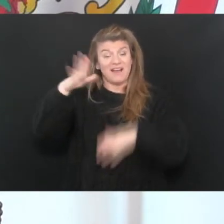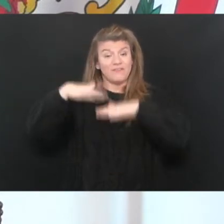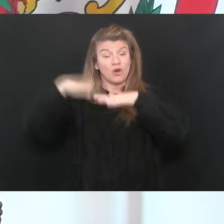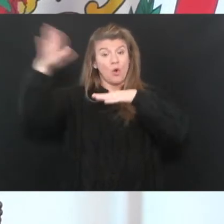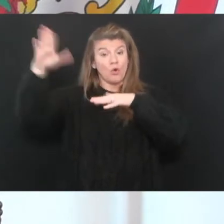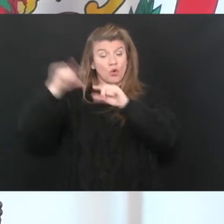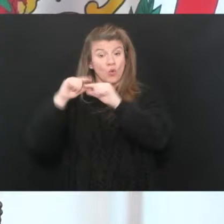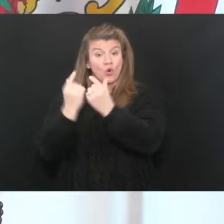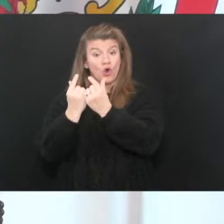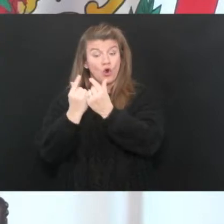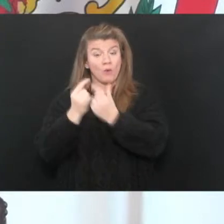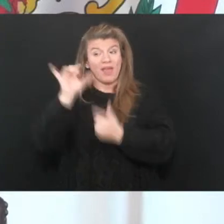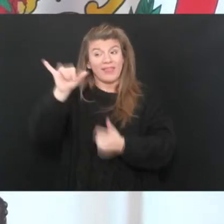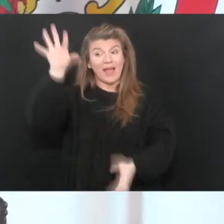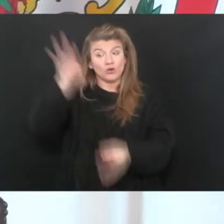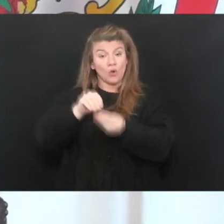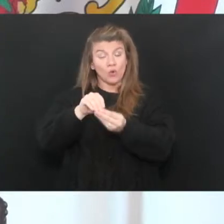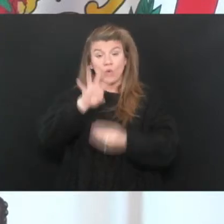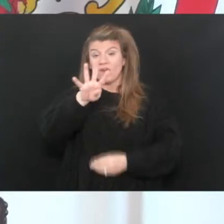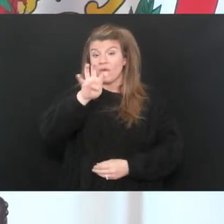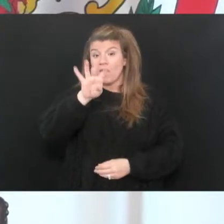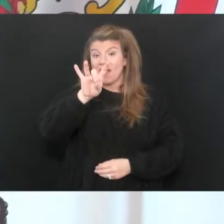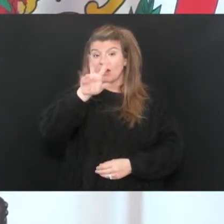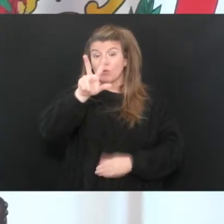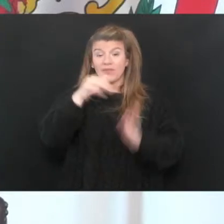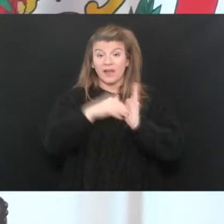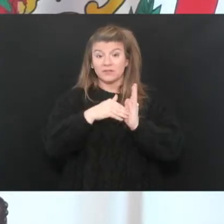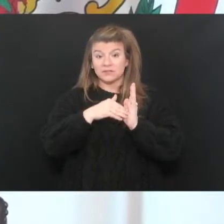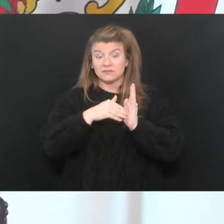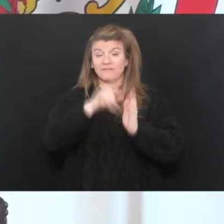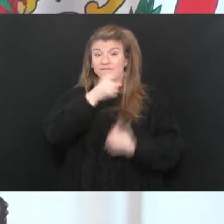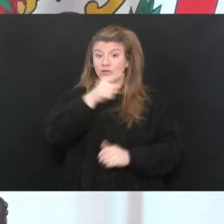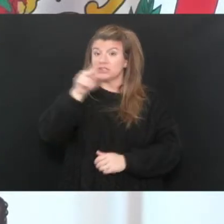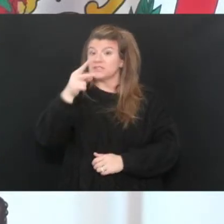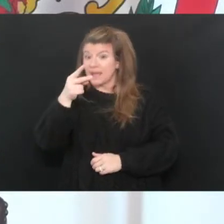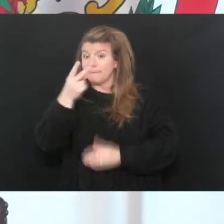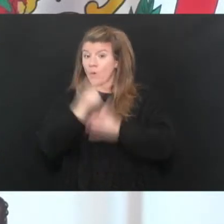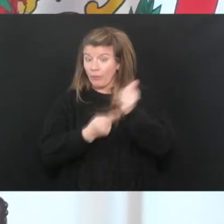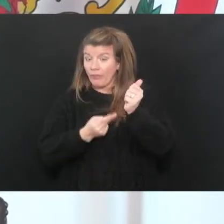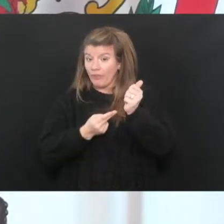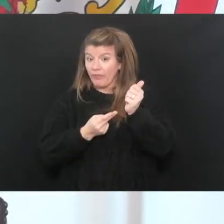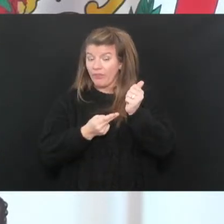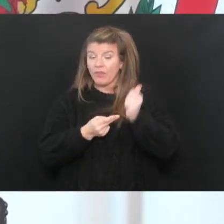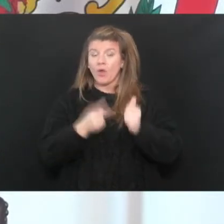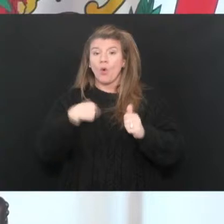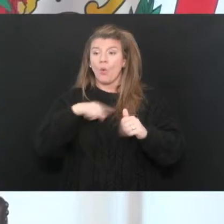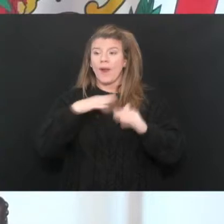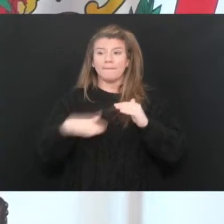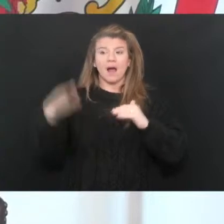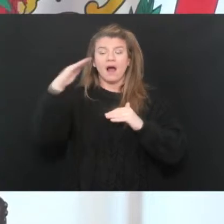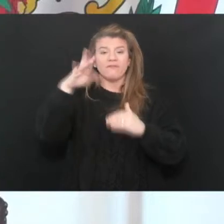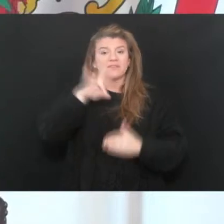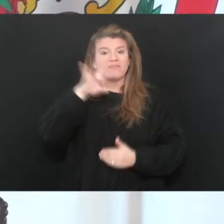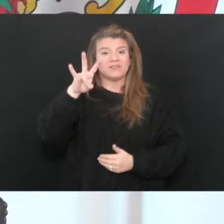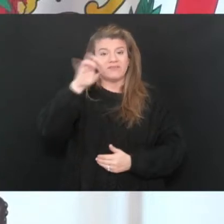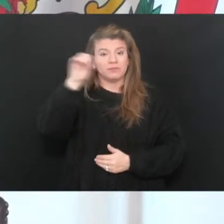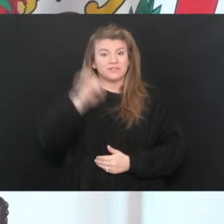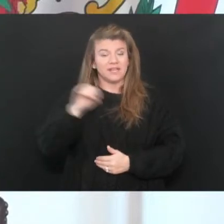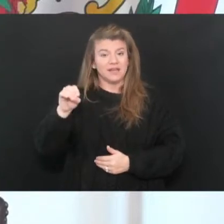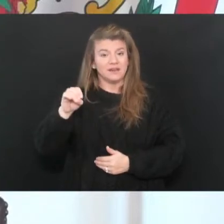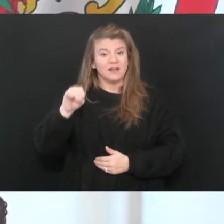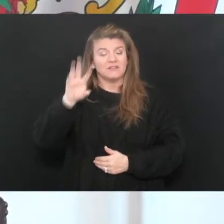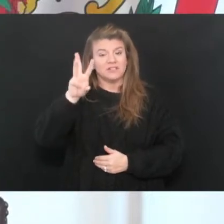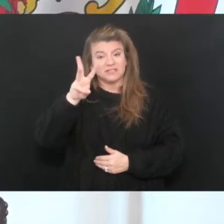population is total of 483,000. That's first and second round doses. We're above 77% of